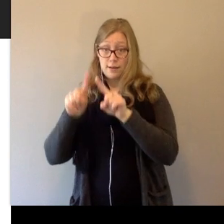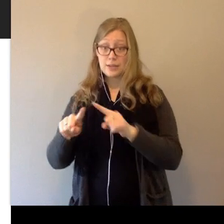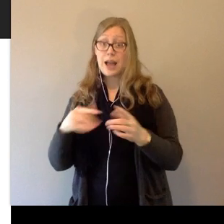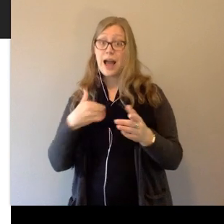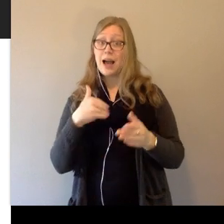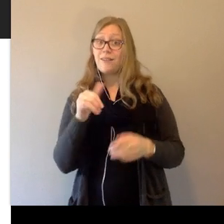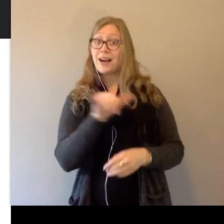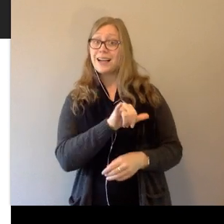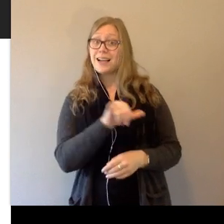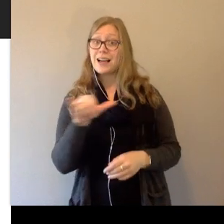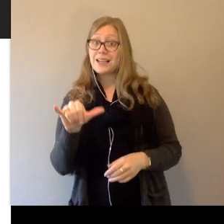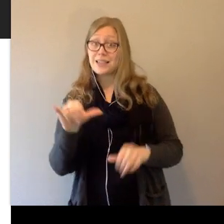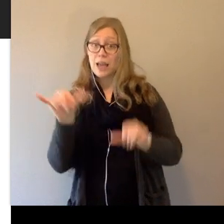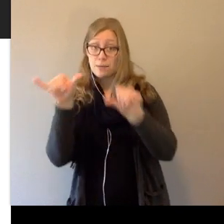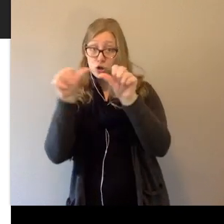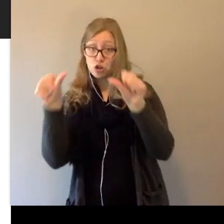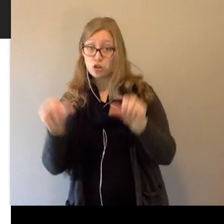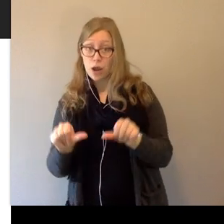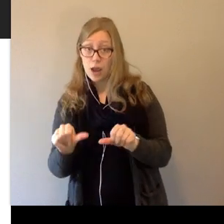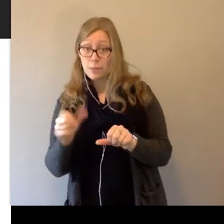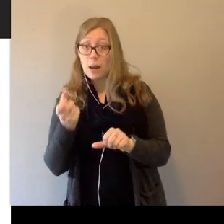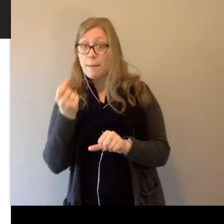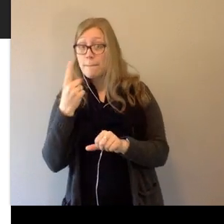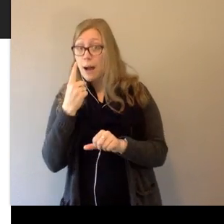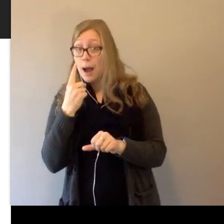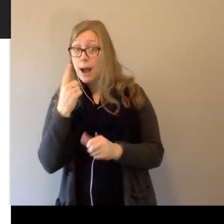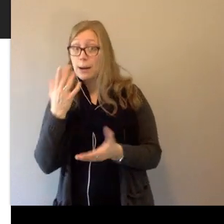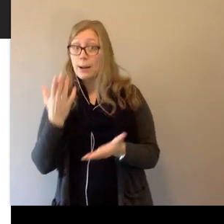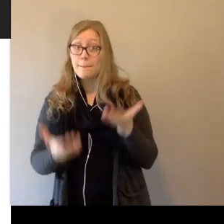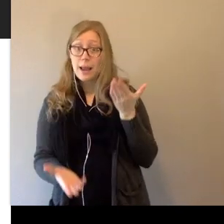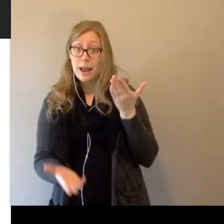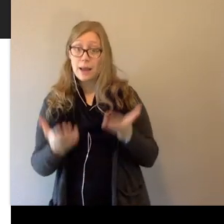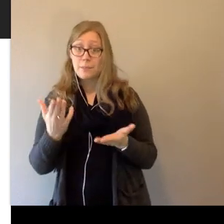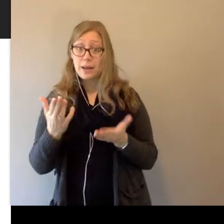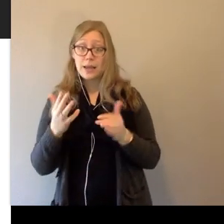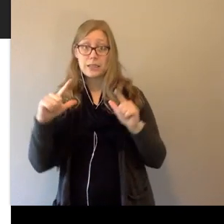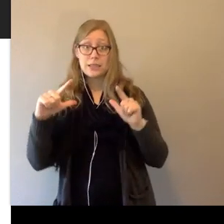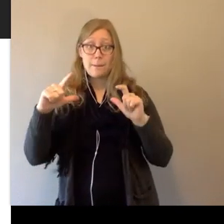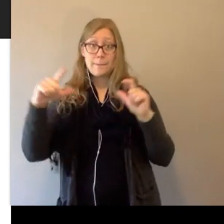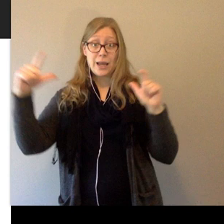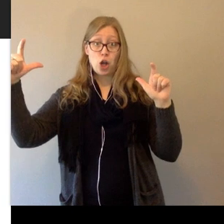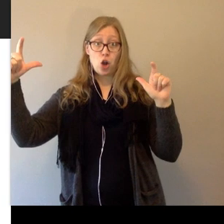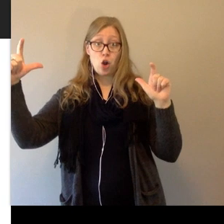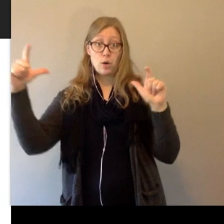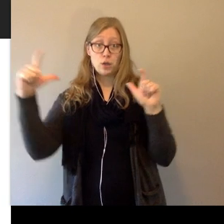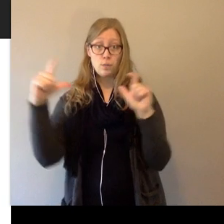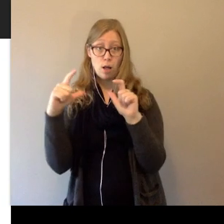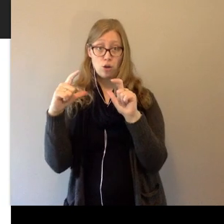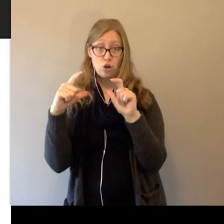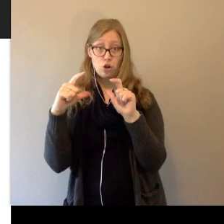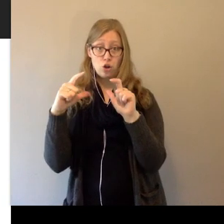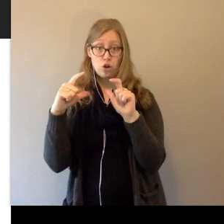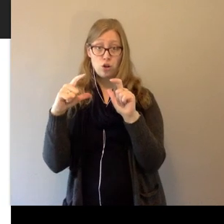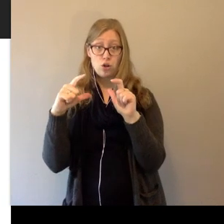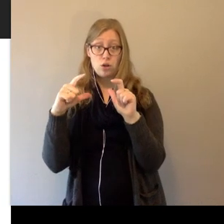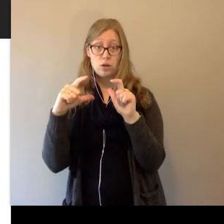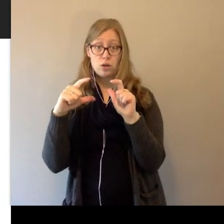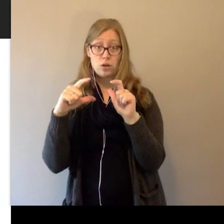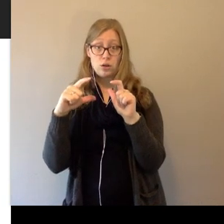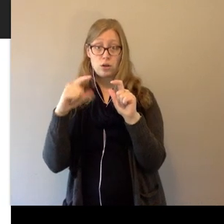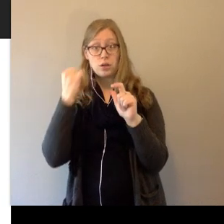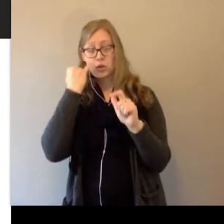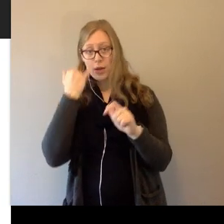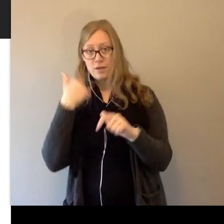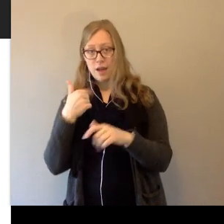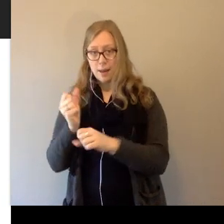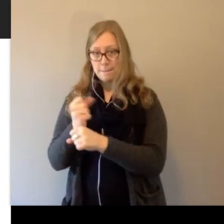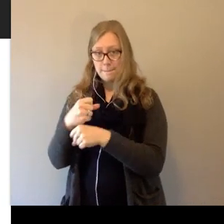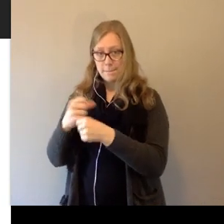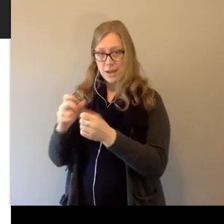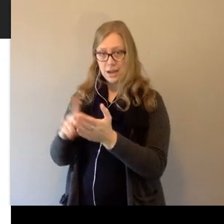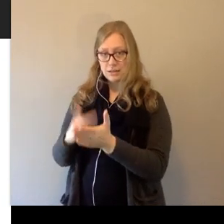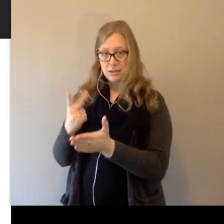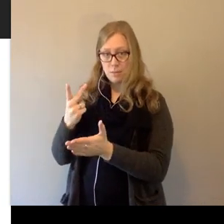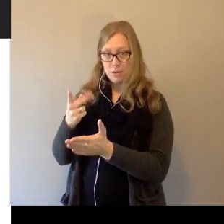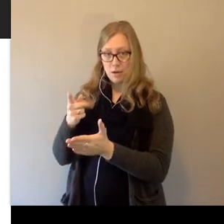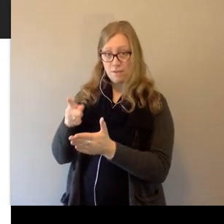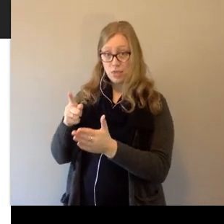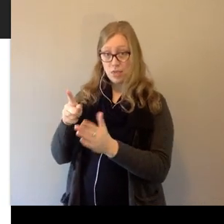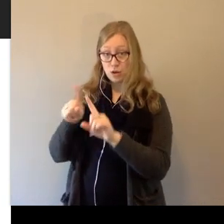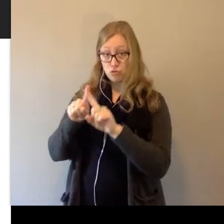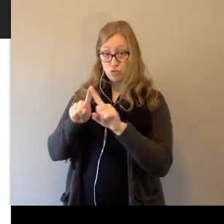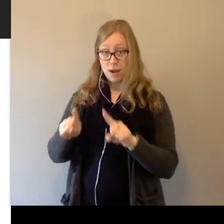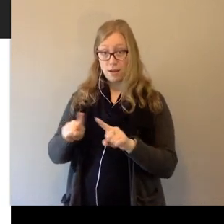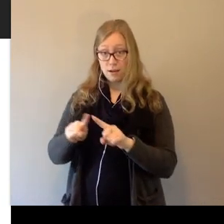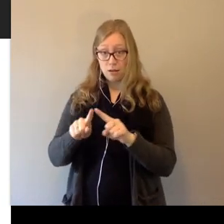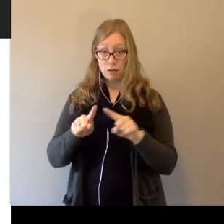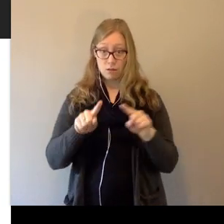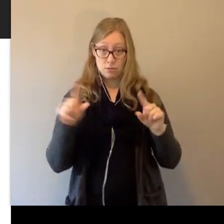but maybe it's bigger or smaller. So if I duplicate this triangle here, and then I look